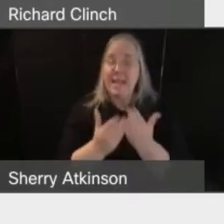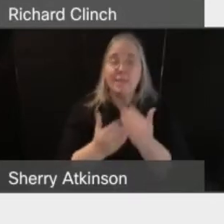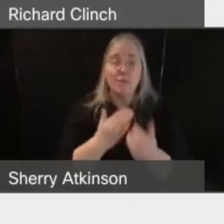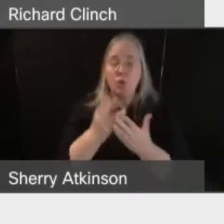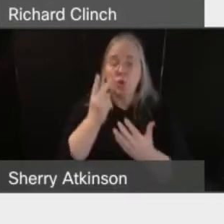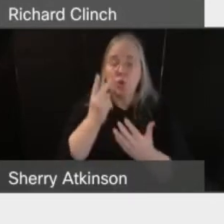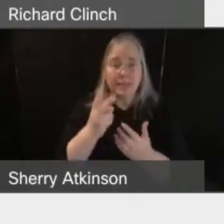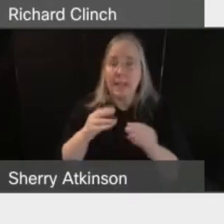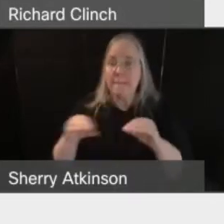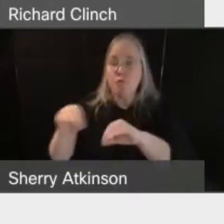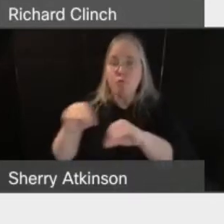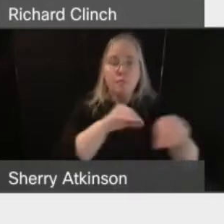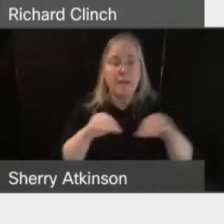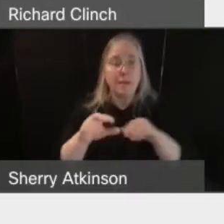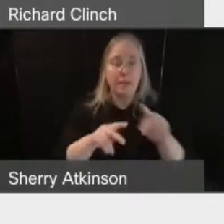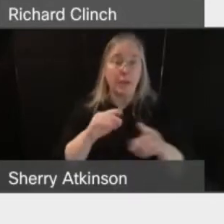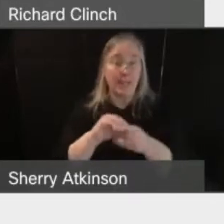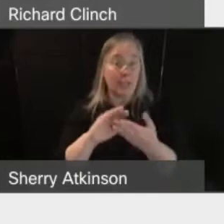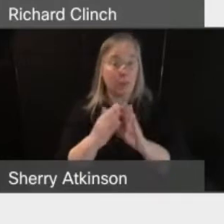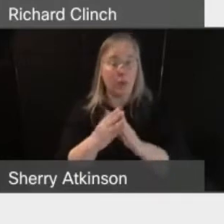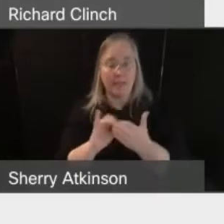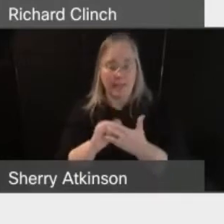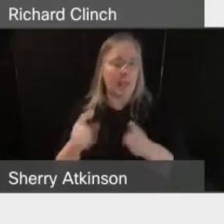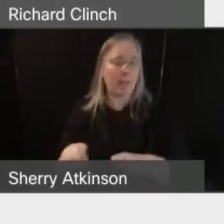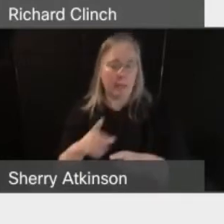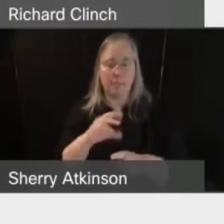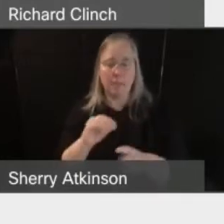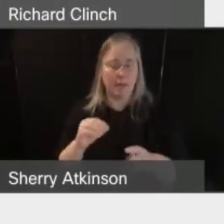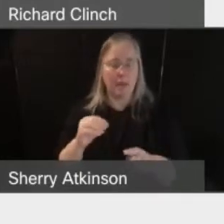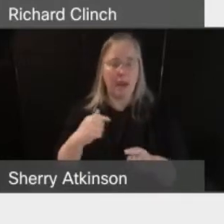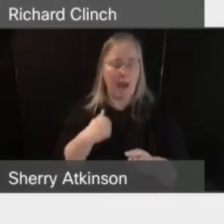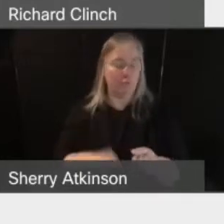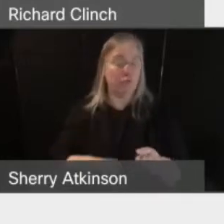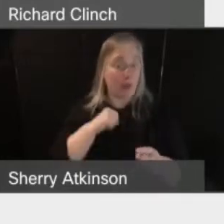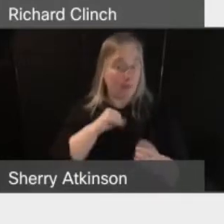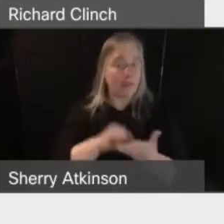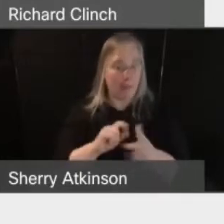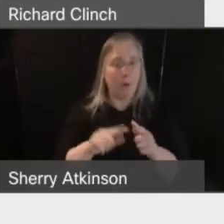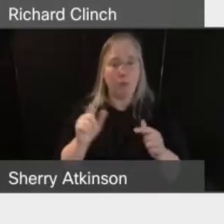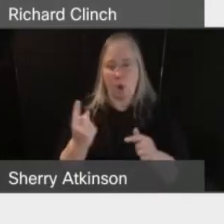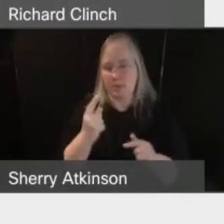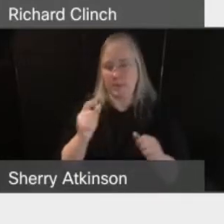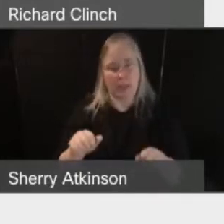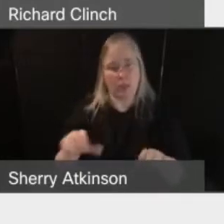it's happening. And I'm very proud of that, but we can always do more. Thank you.